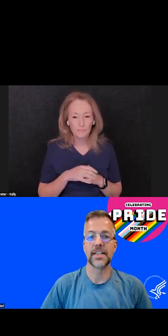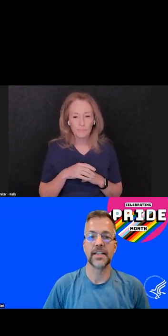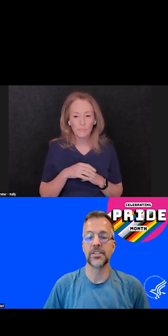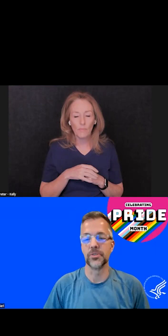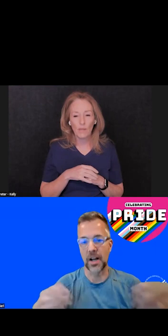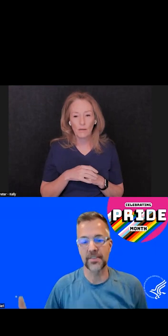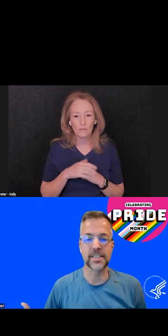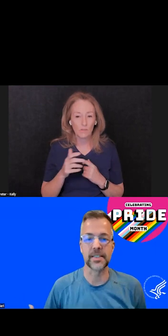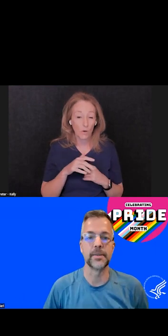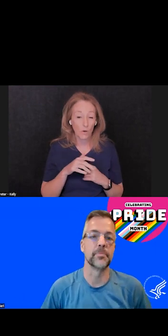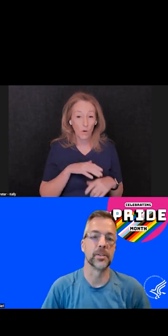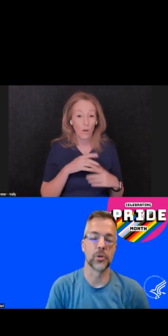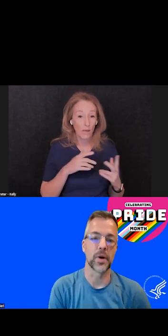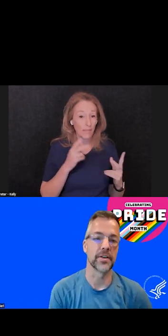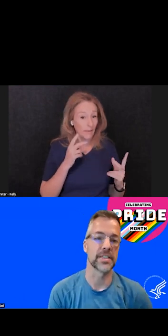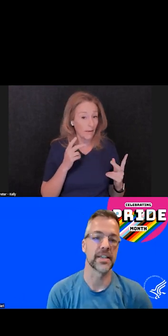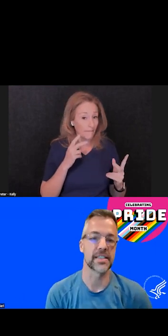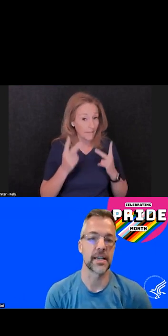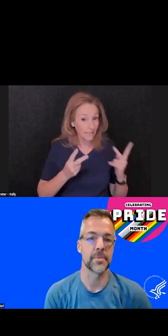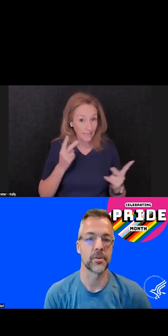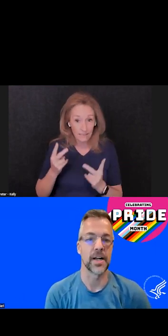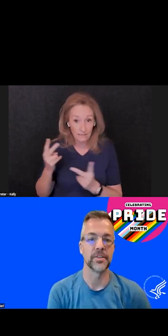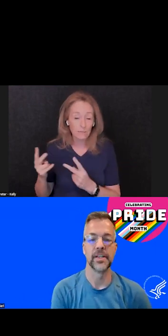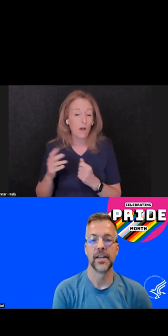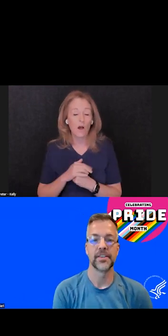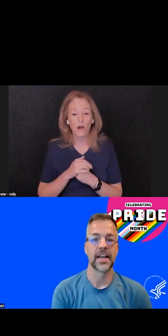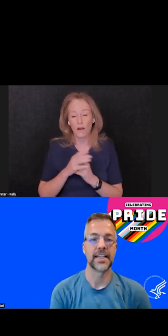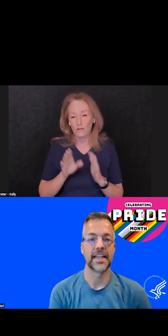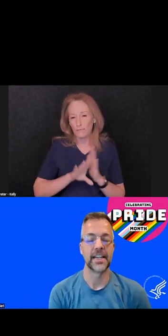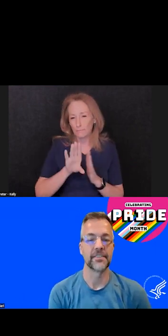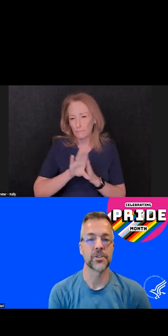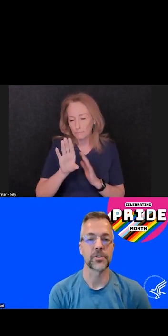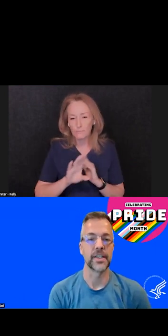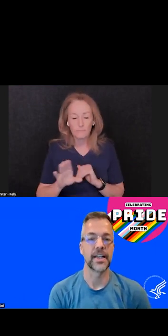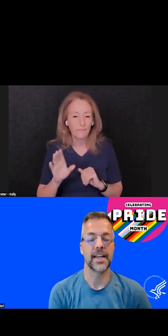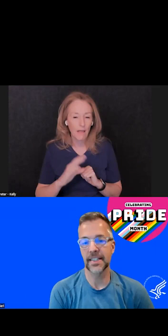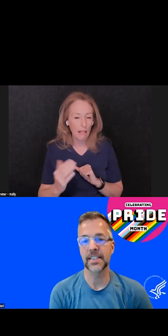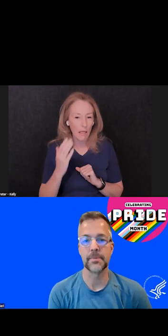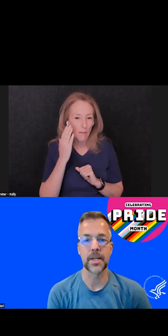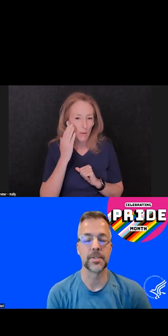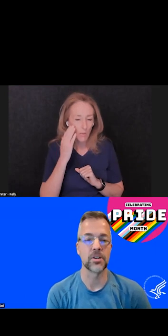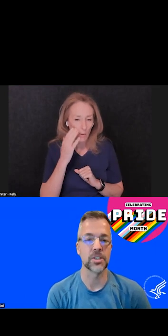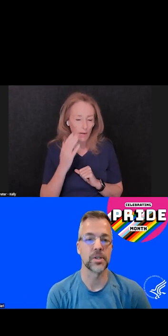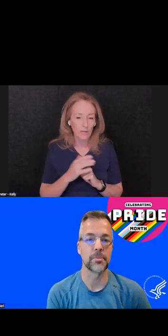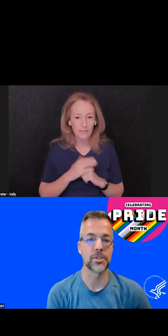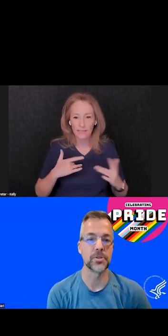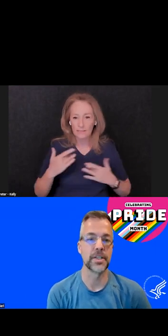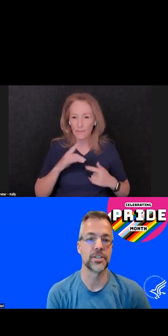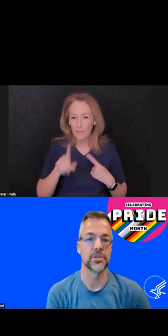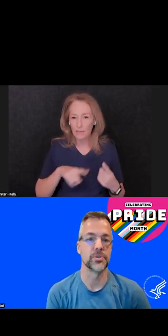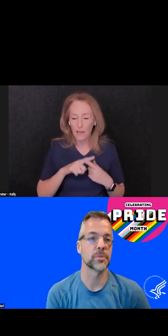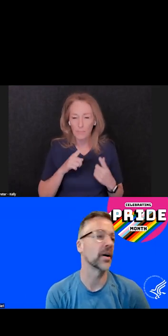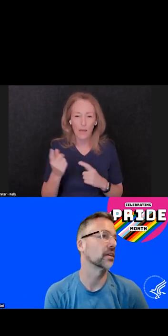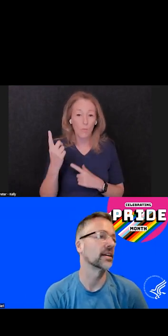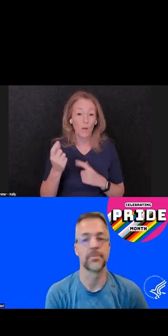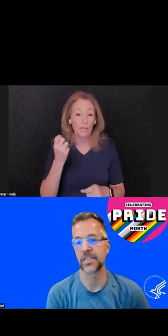are intended to obviously build awareness and excitement around the 988 anniversary. And at the same time, it's also an opportunity